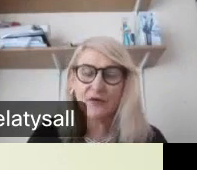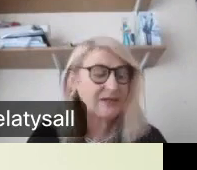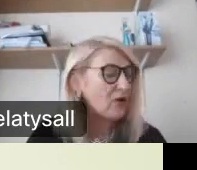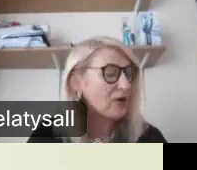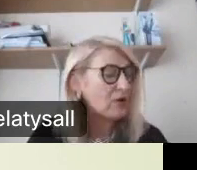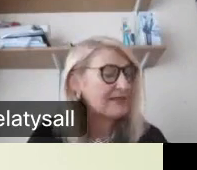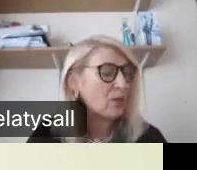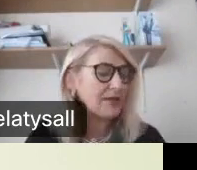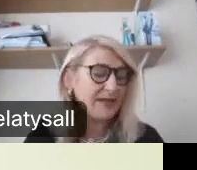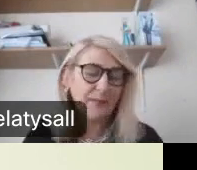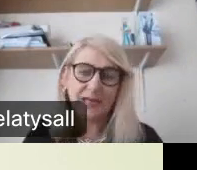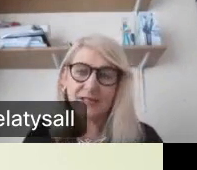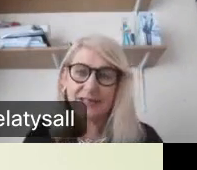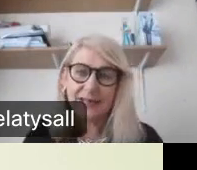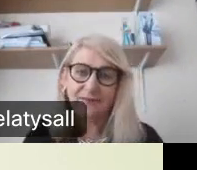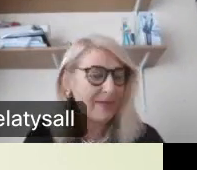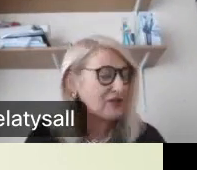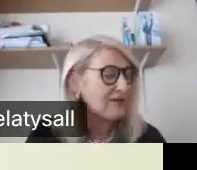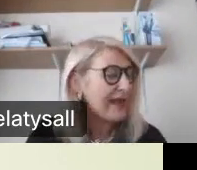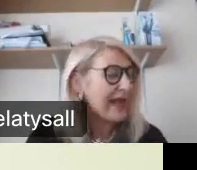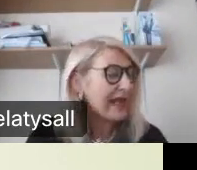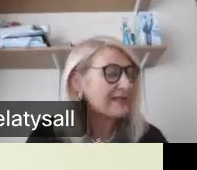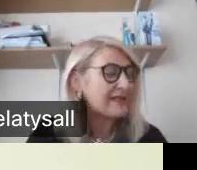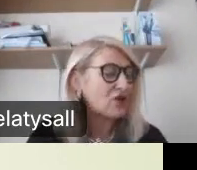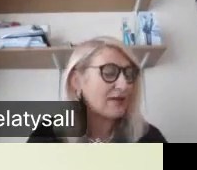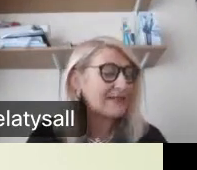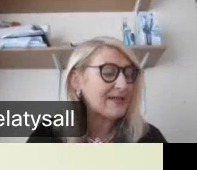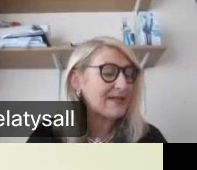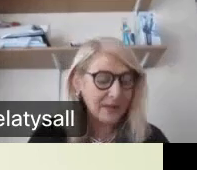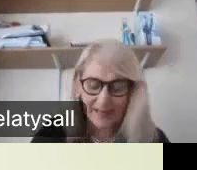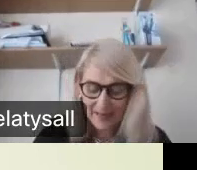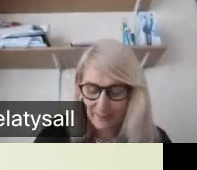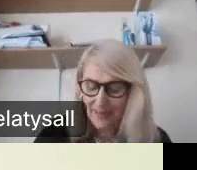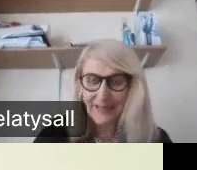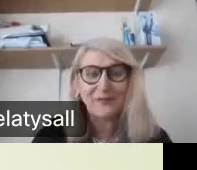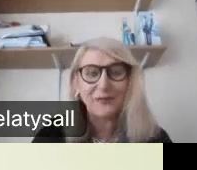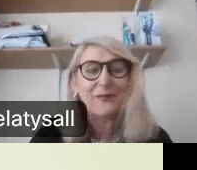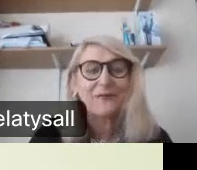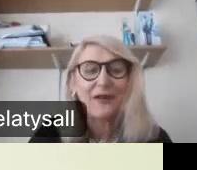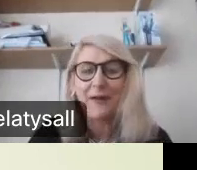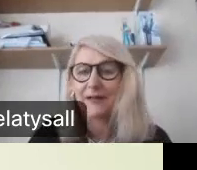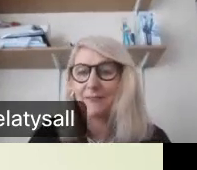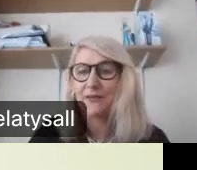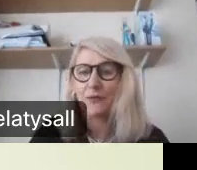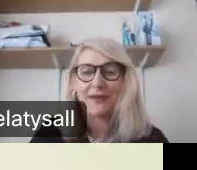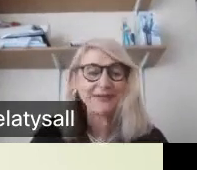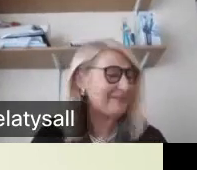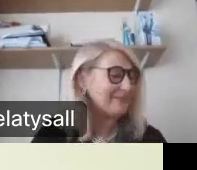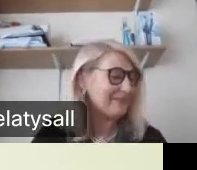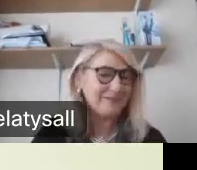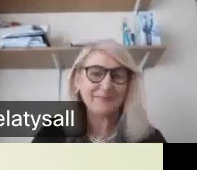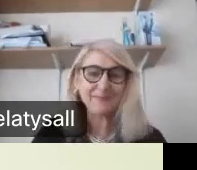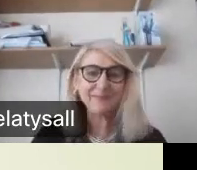Noreen Kennedy, first of all, who's the Quality and Patient Safety Manager in St John's Hospital in Limerick. So you're very welcome,